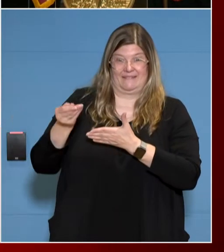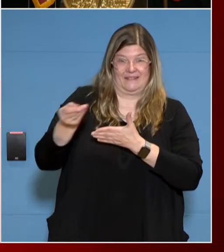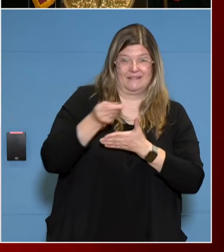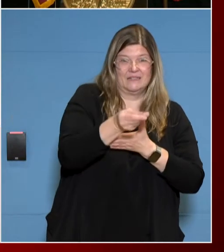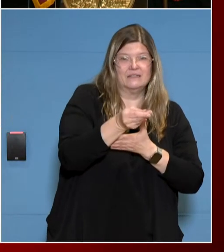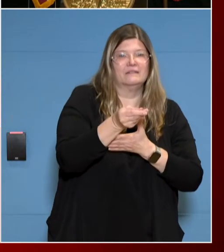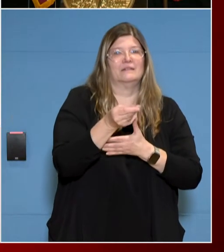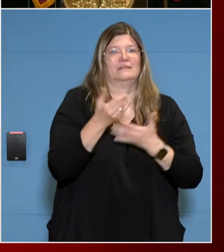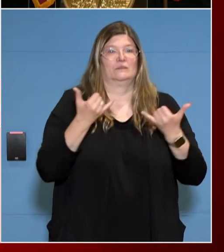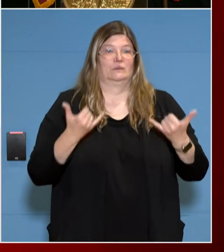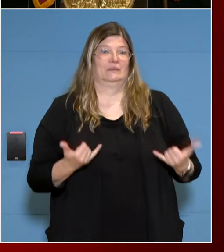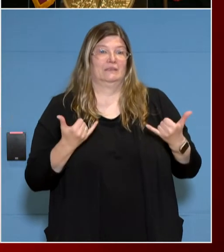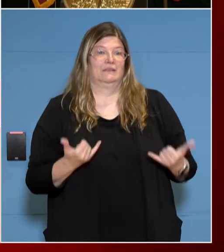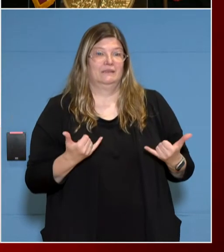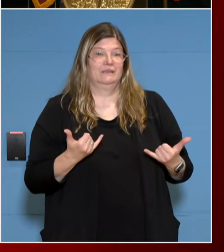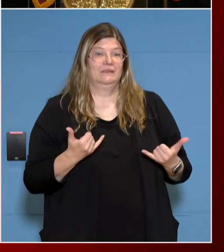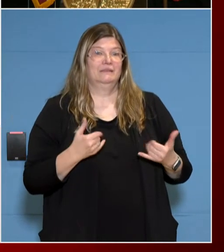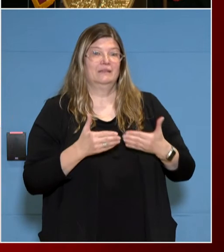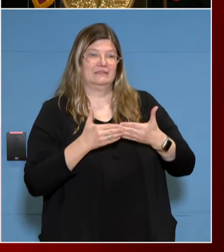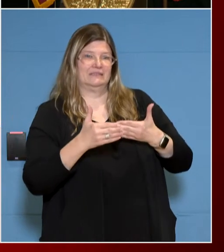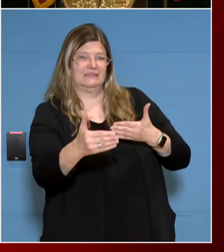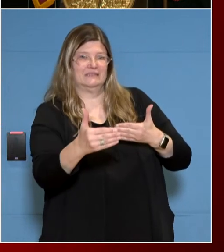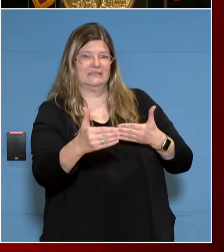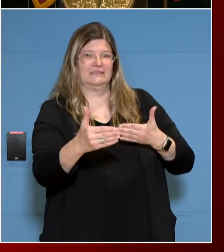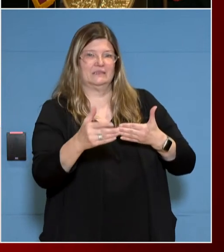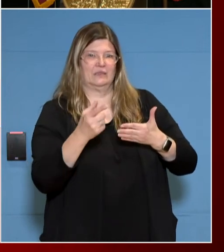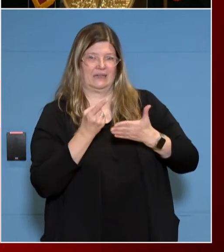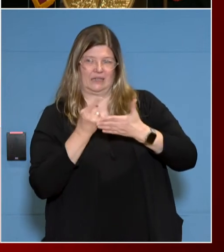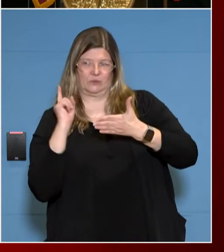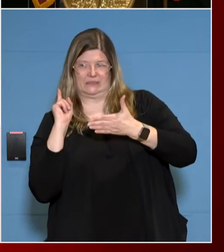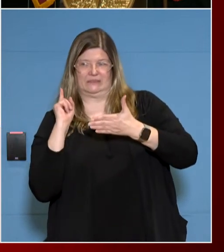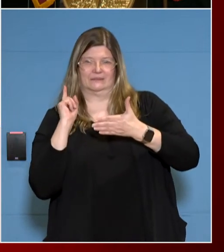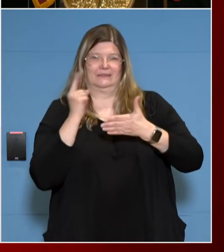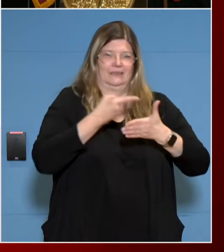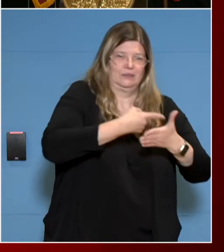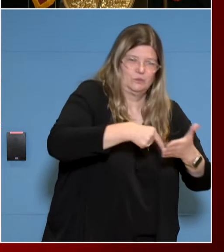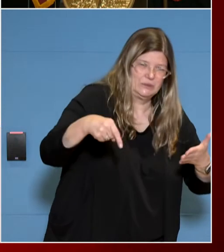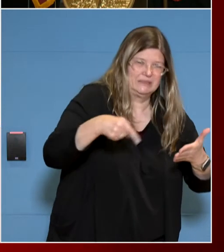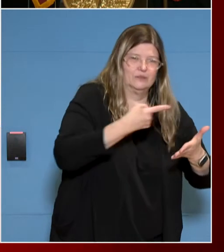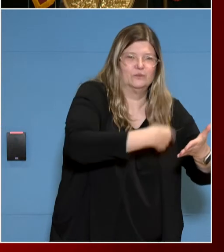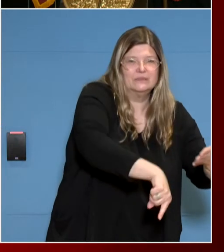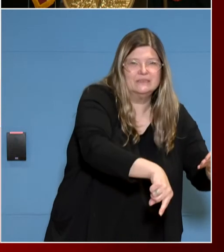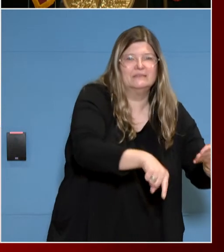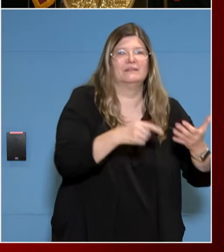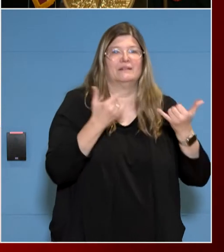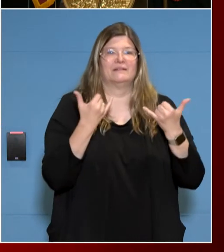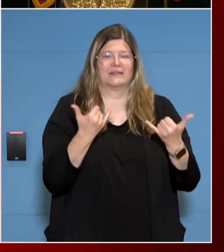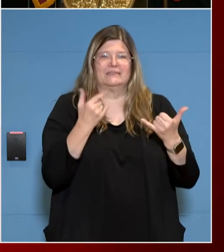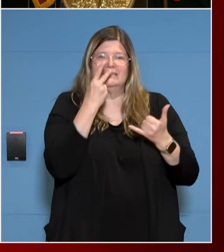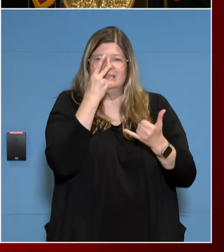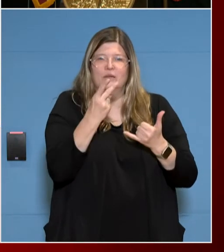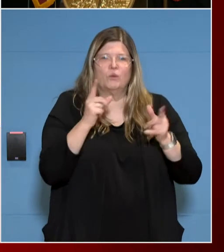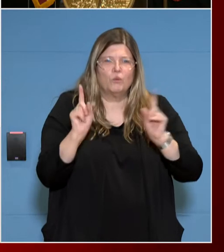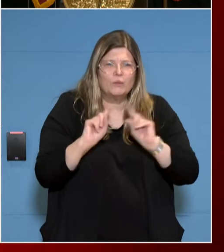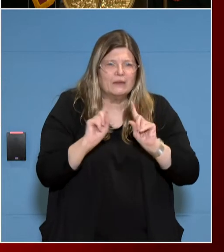medical providers are working together and working with DC Health to get the vaccine